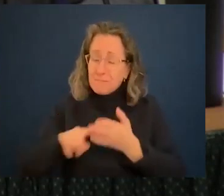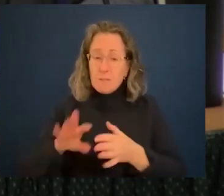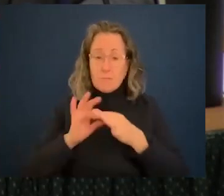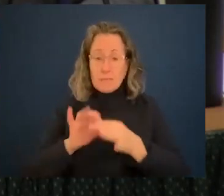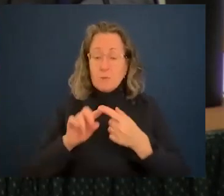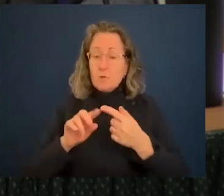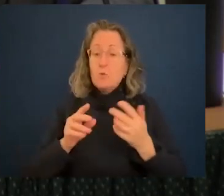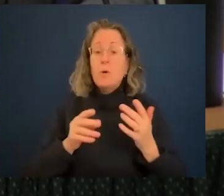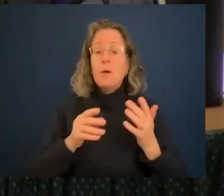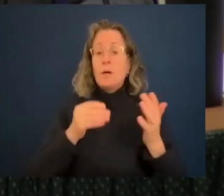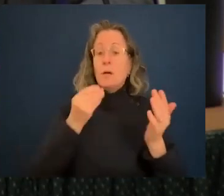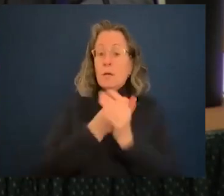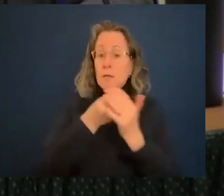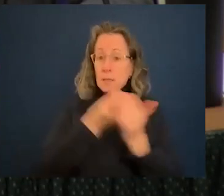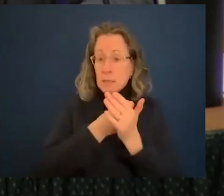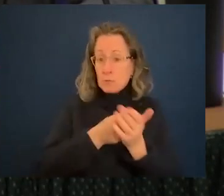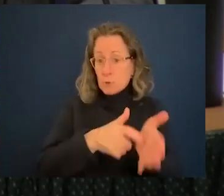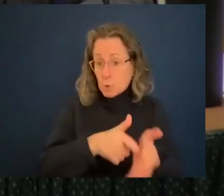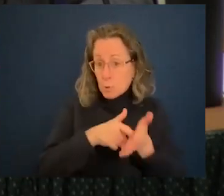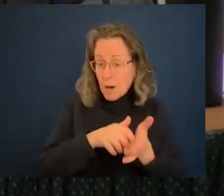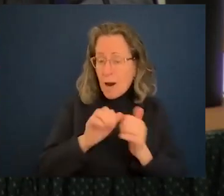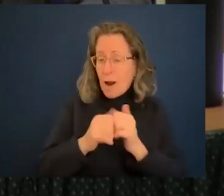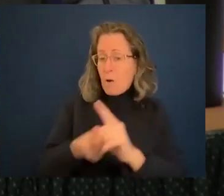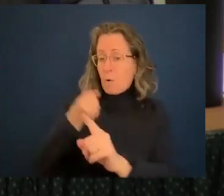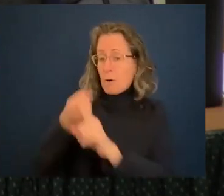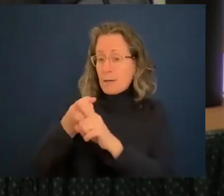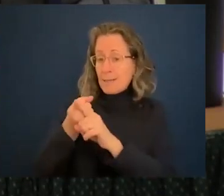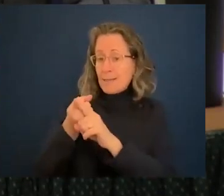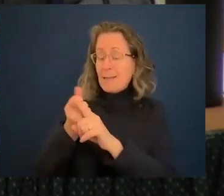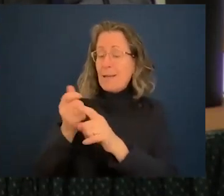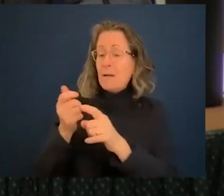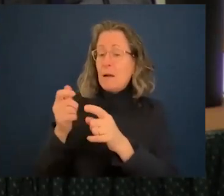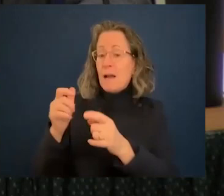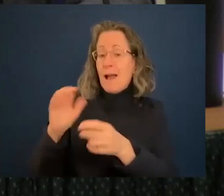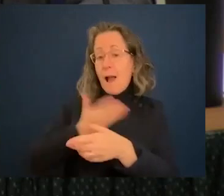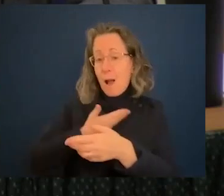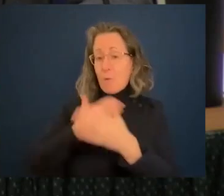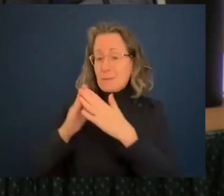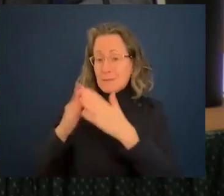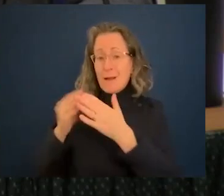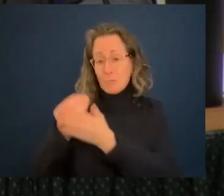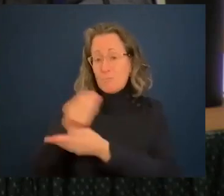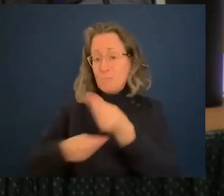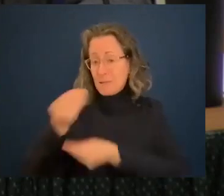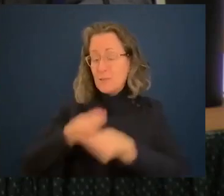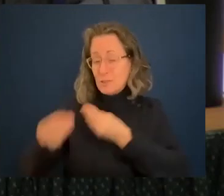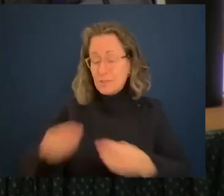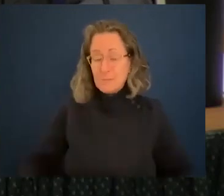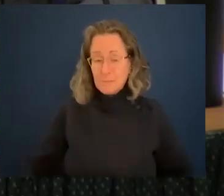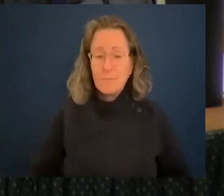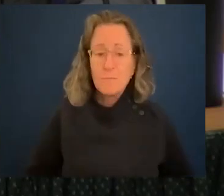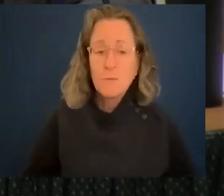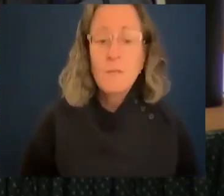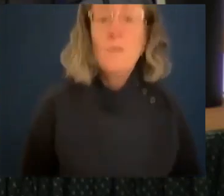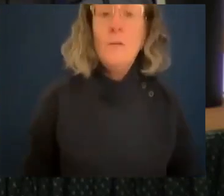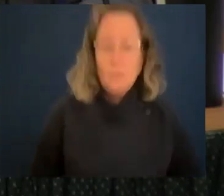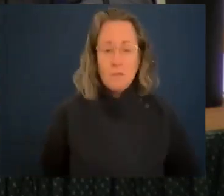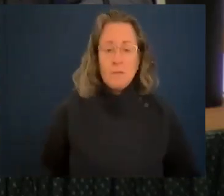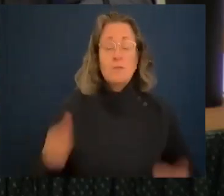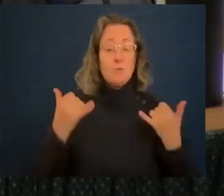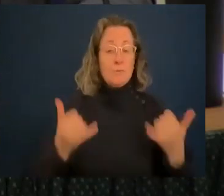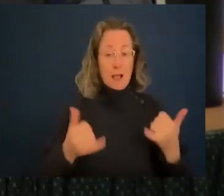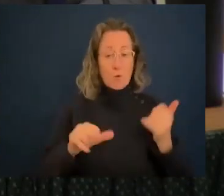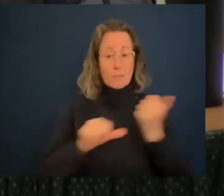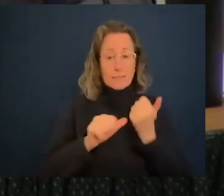fund and so right now we have a team of the assistant Town manager the finance director and the HR